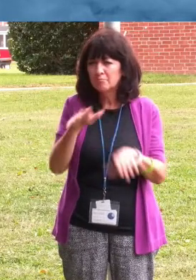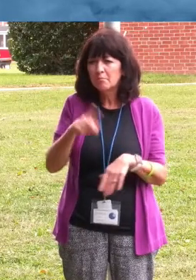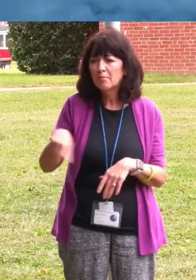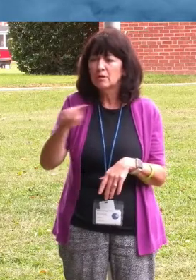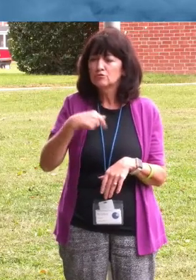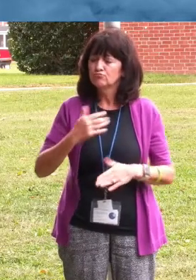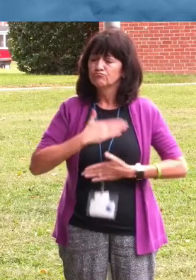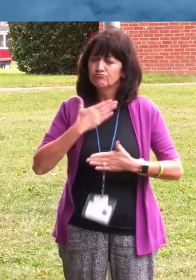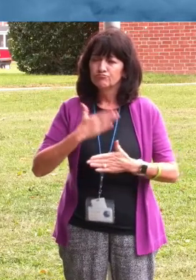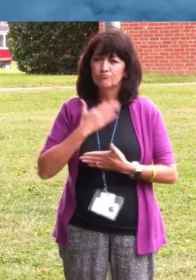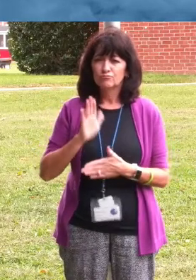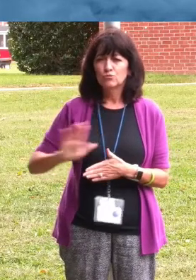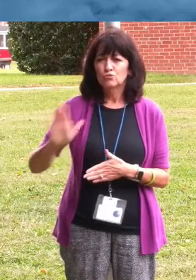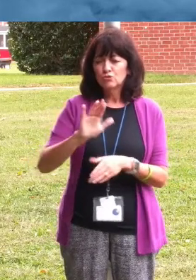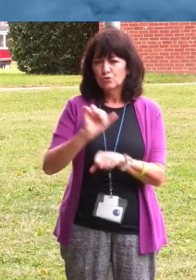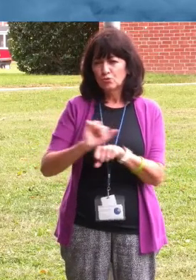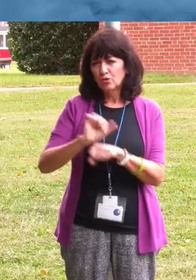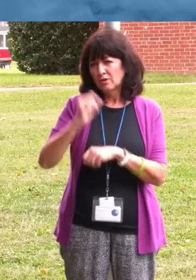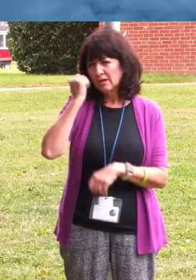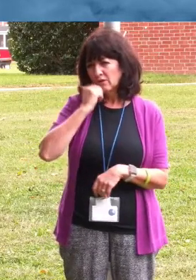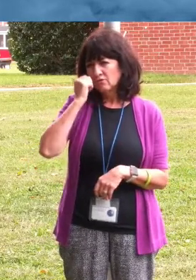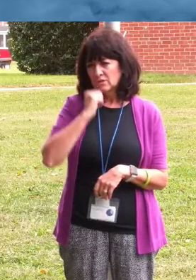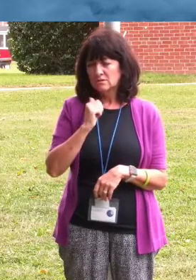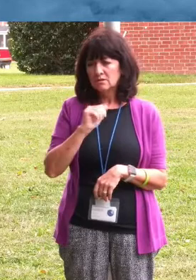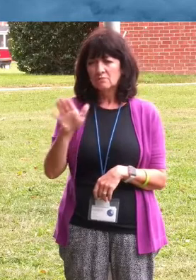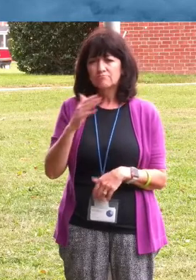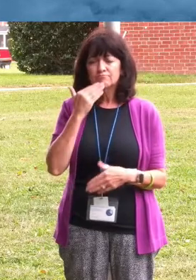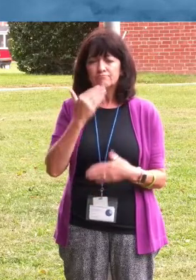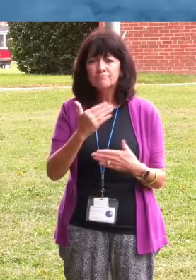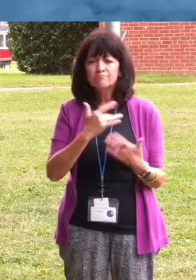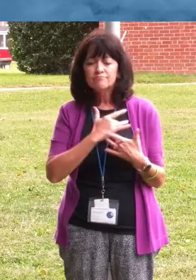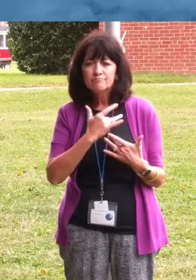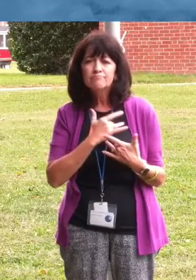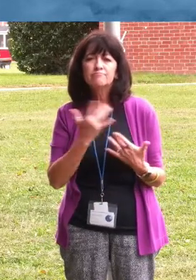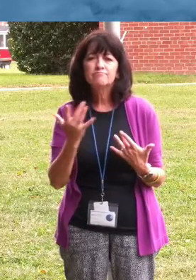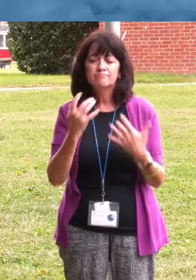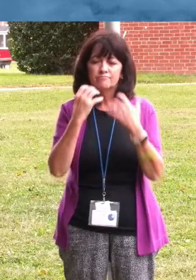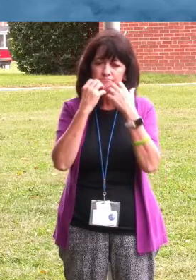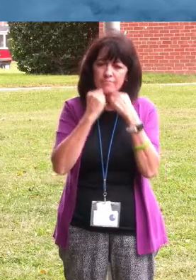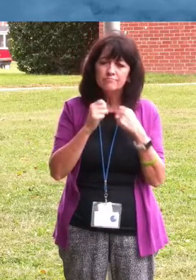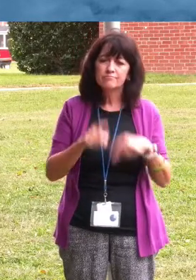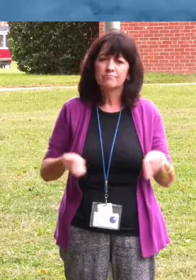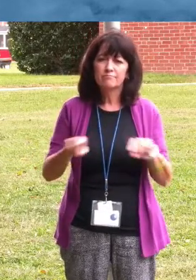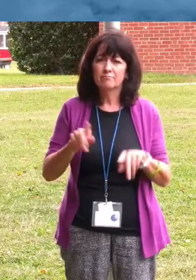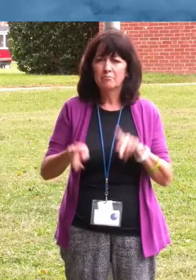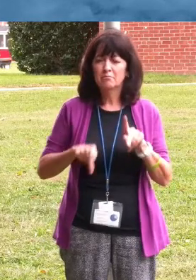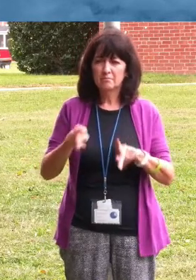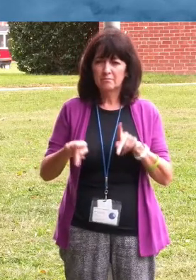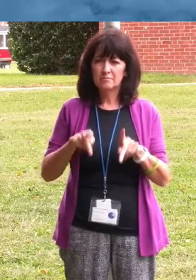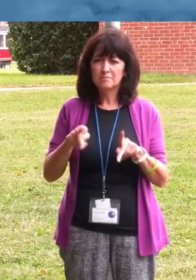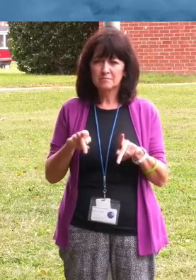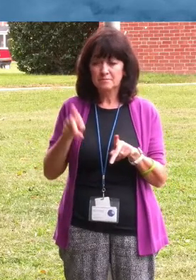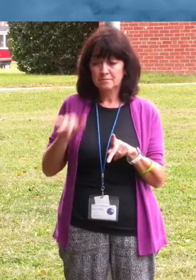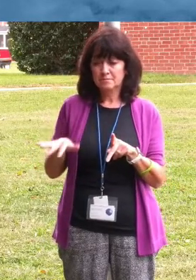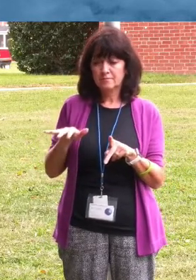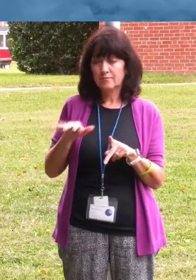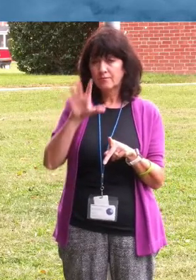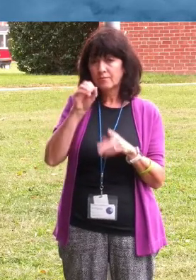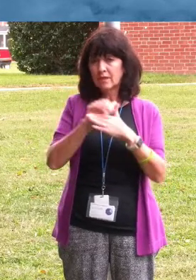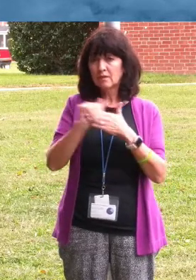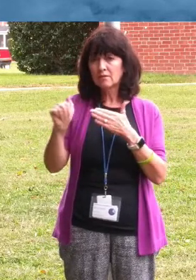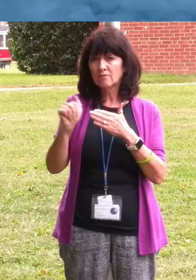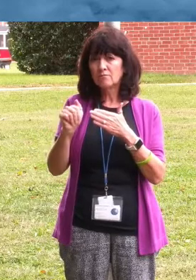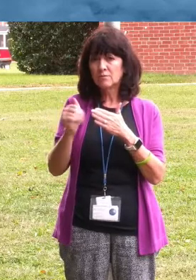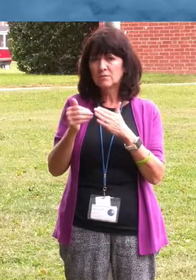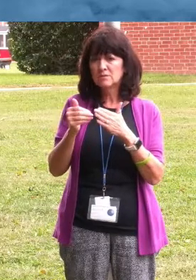do every day with the kind of compassion that you bring to your job. This investment of $50 million will bring